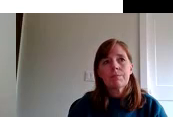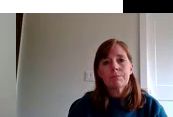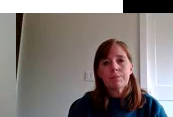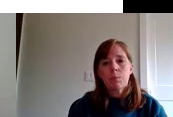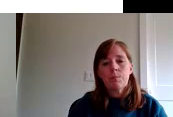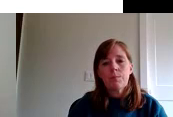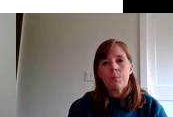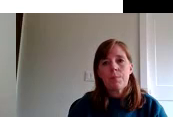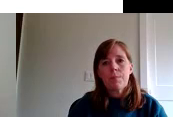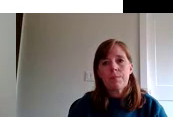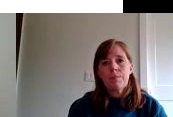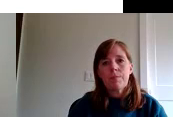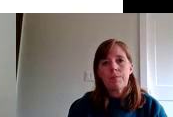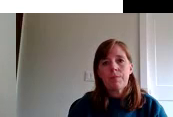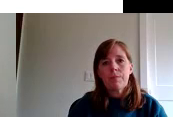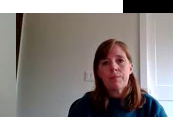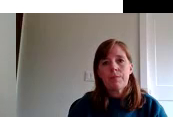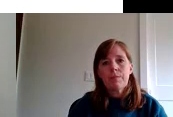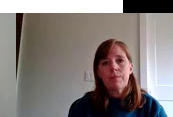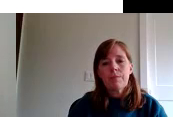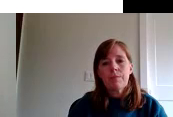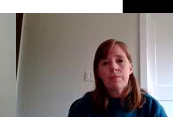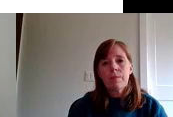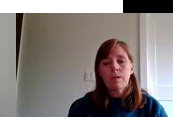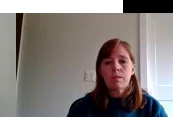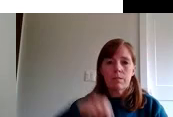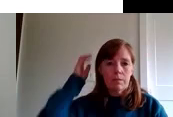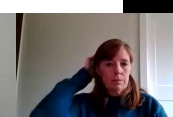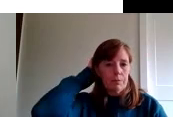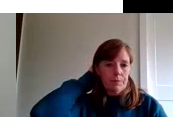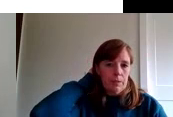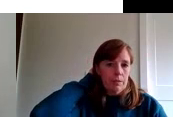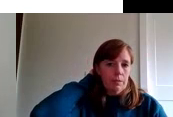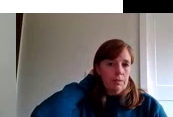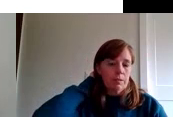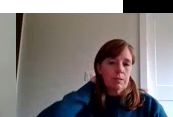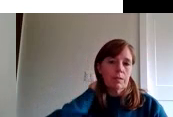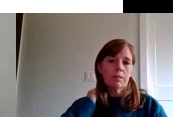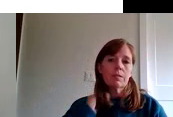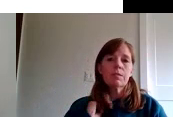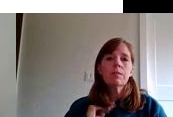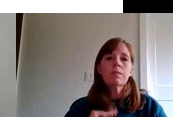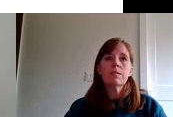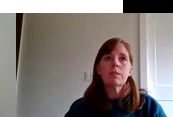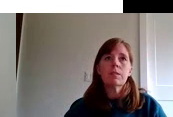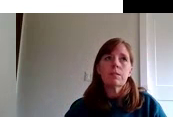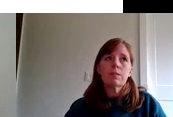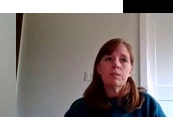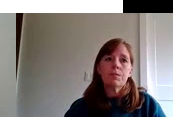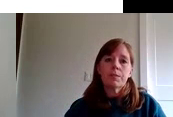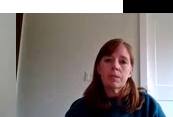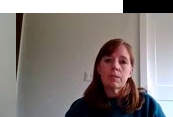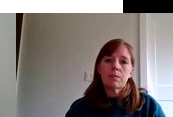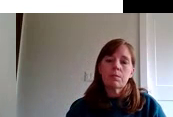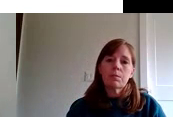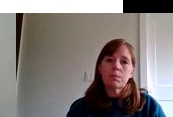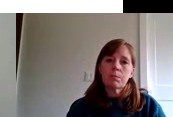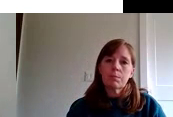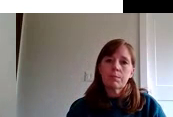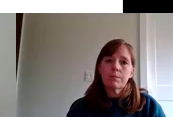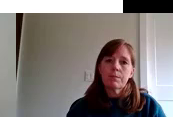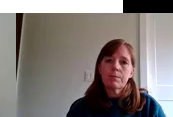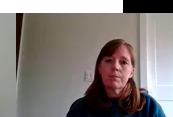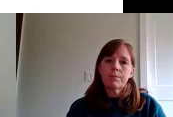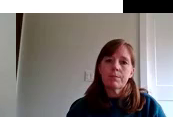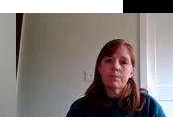the school day. With my older students, we might be working on accessing public transportation, or street crossing skills, or